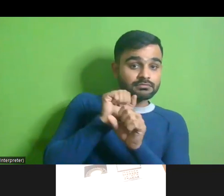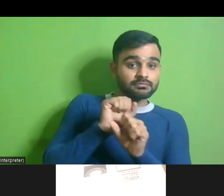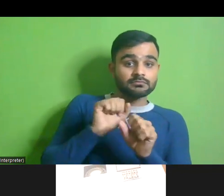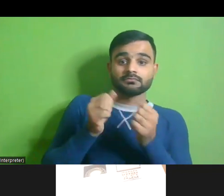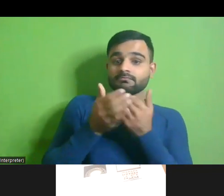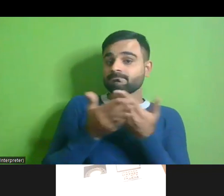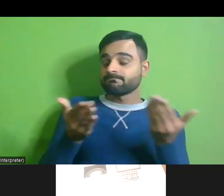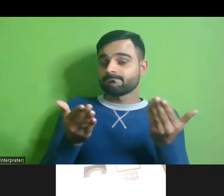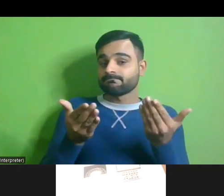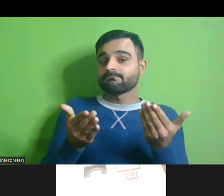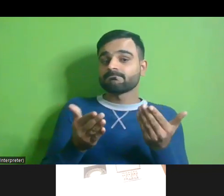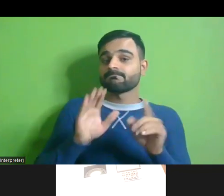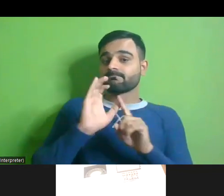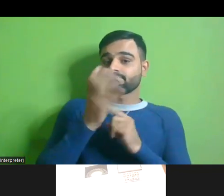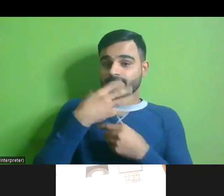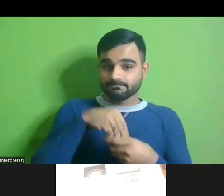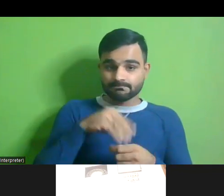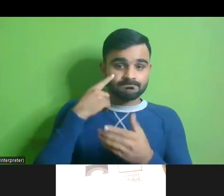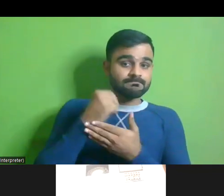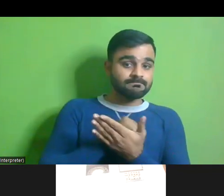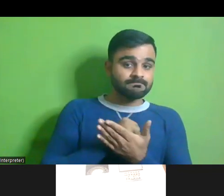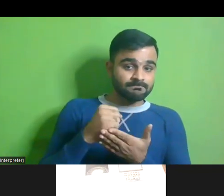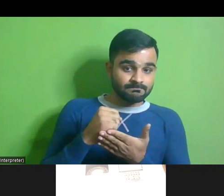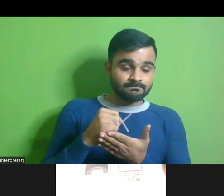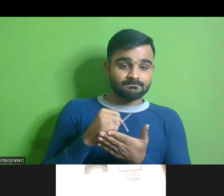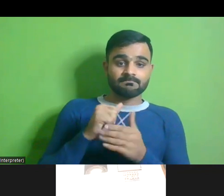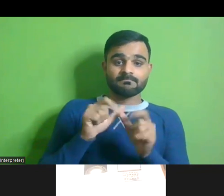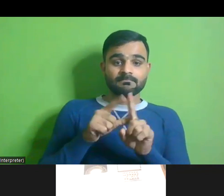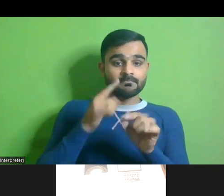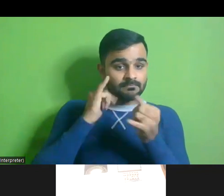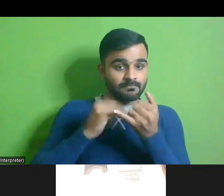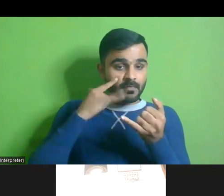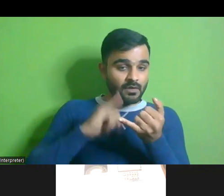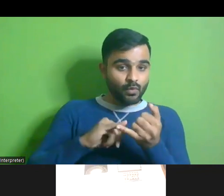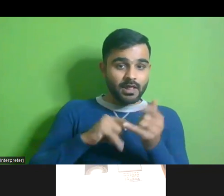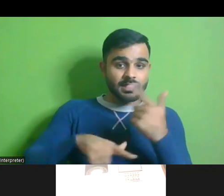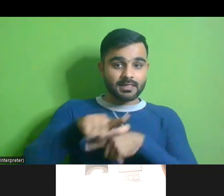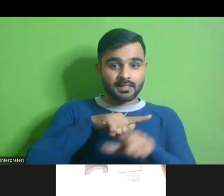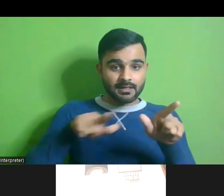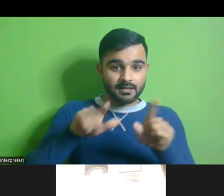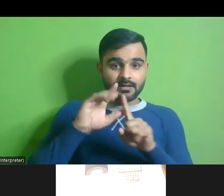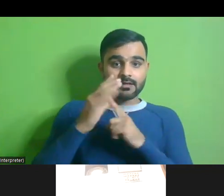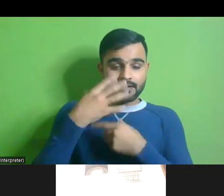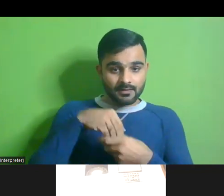of Adivasi culture and trying to Adivasi language, Adivasi culture, Adivasi